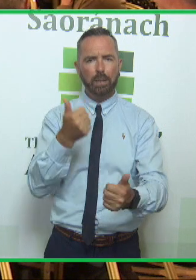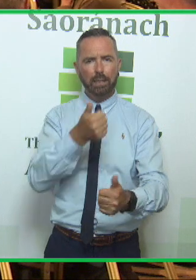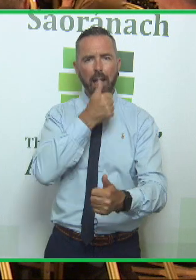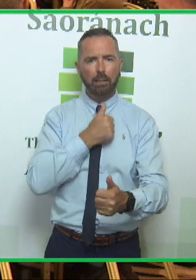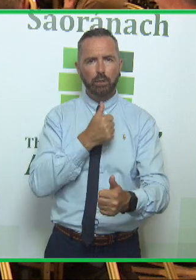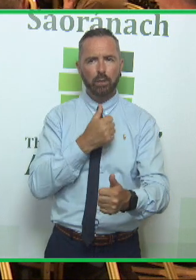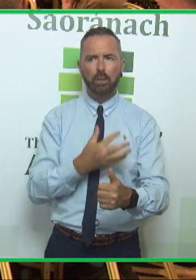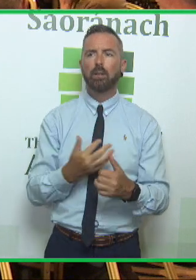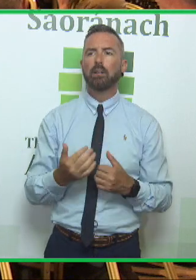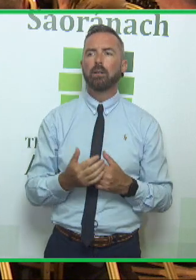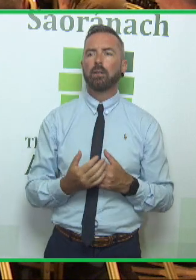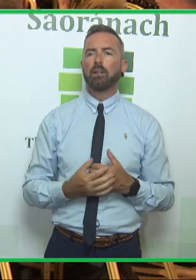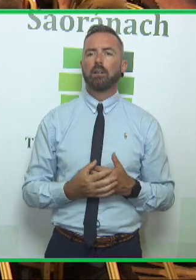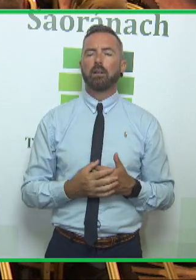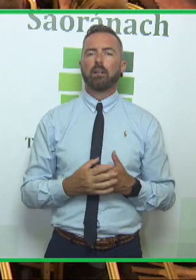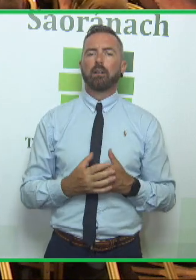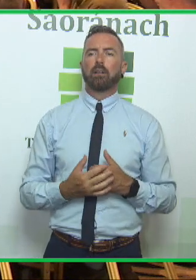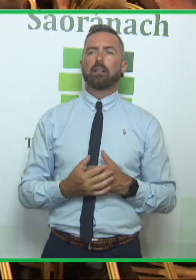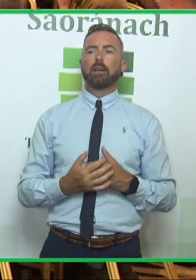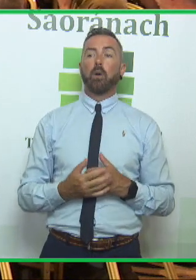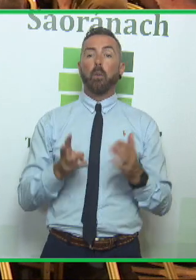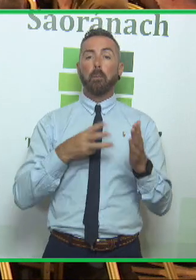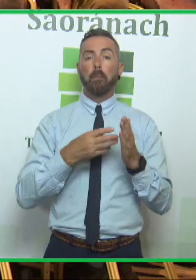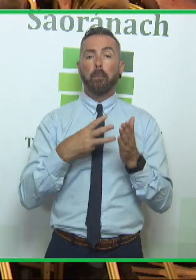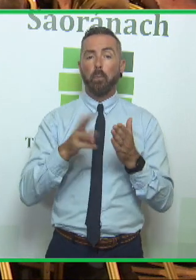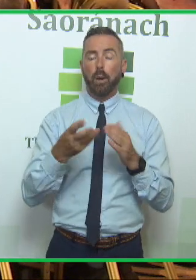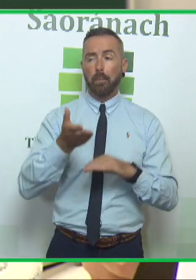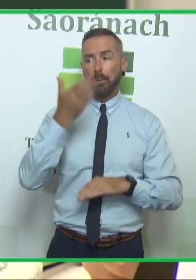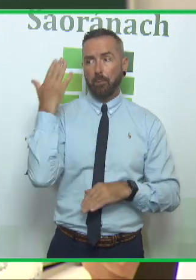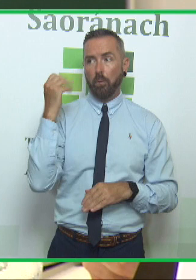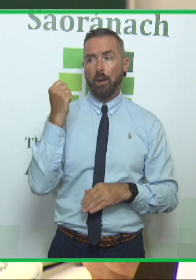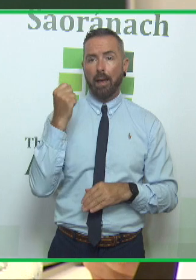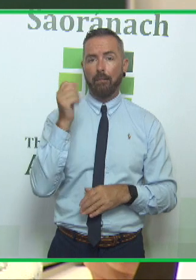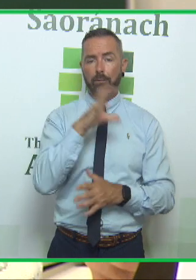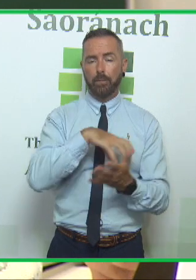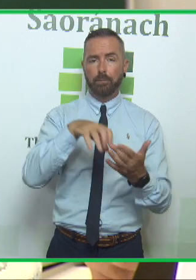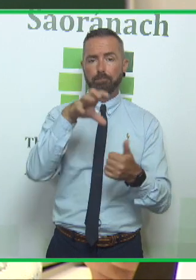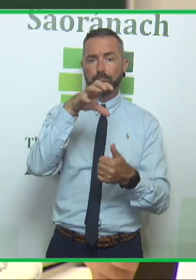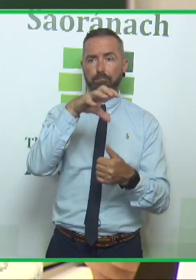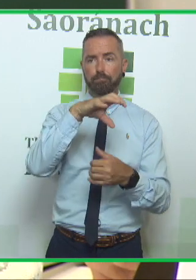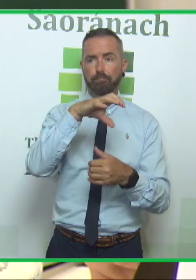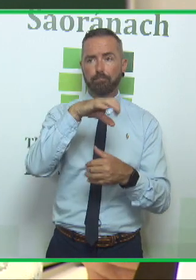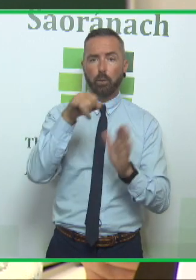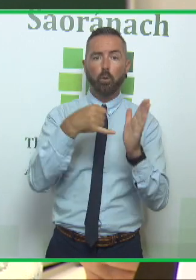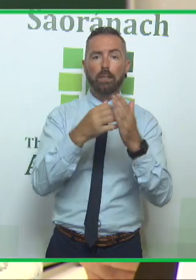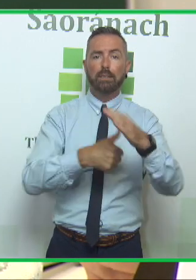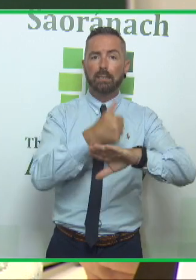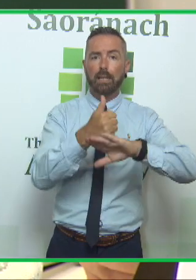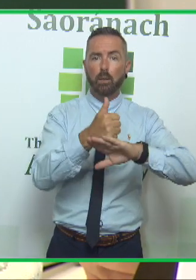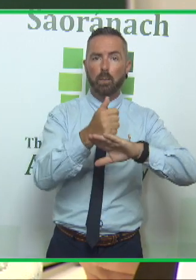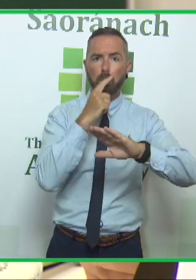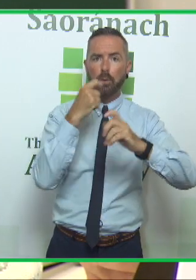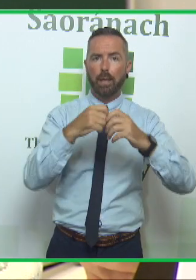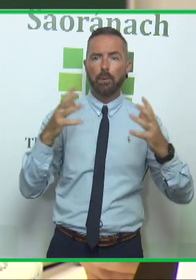or an oversight or political oversight was put in place before, it seemed to dissipate, it seemed to fade away. Why? What happened? If you were to put something in